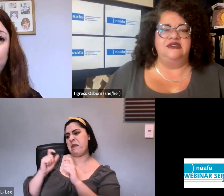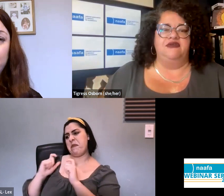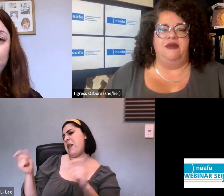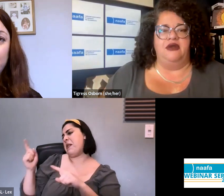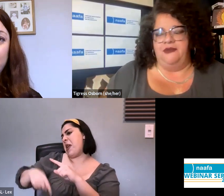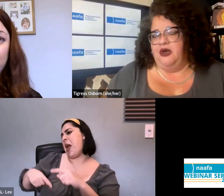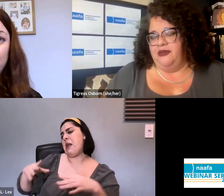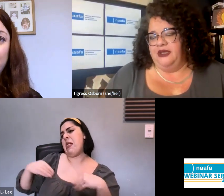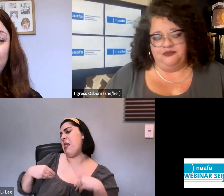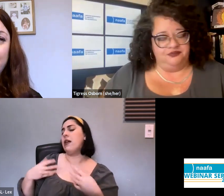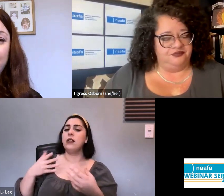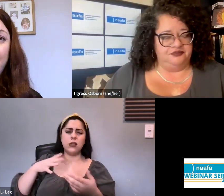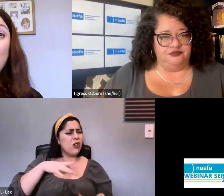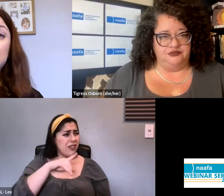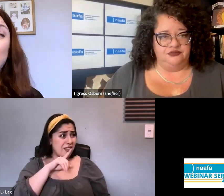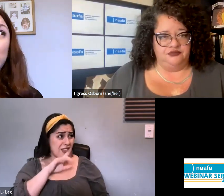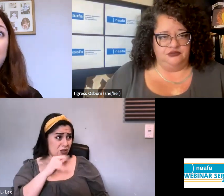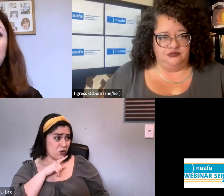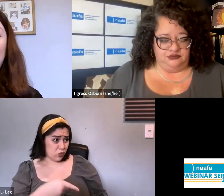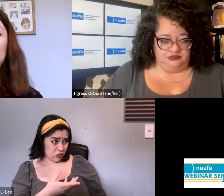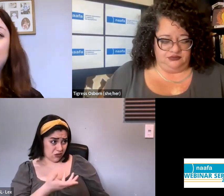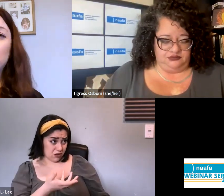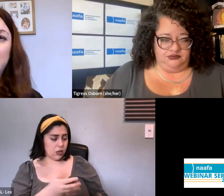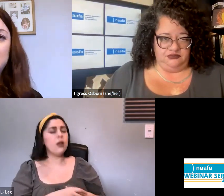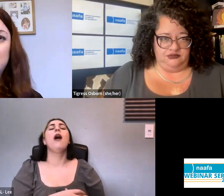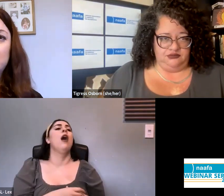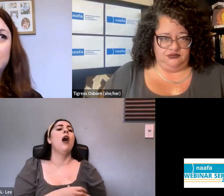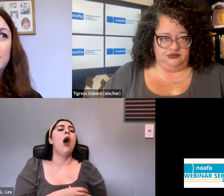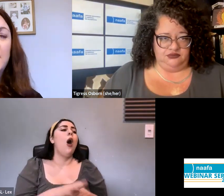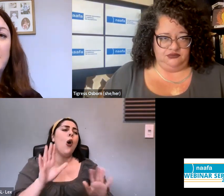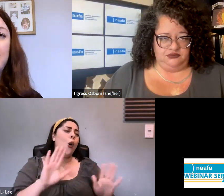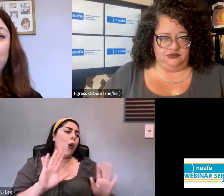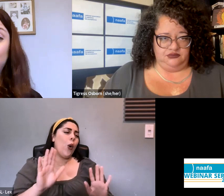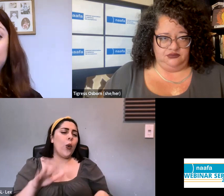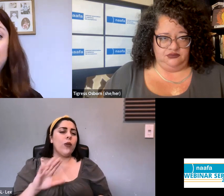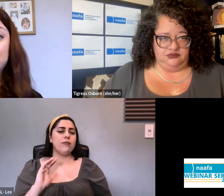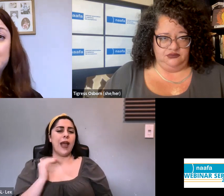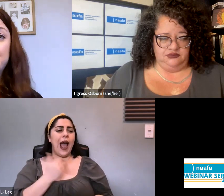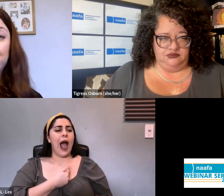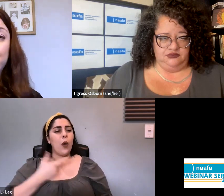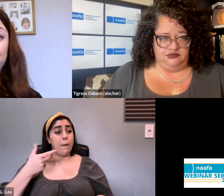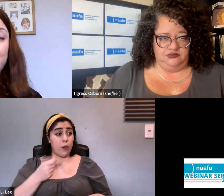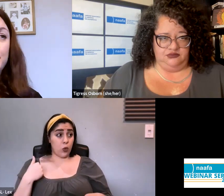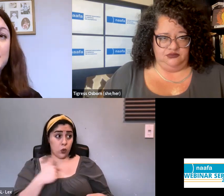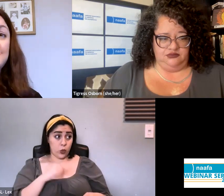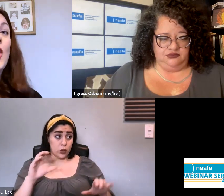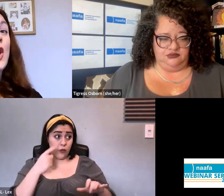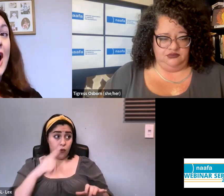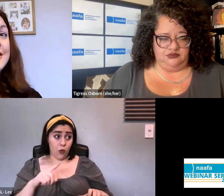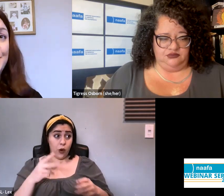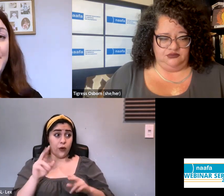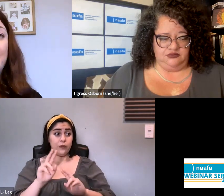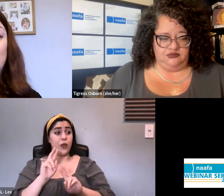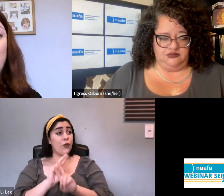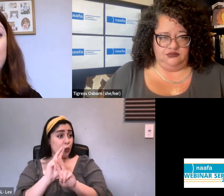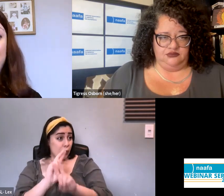And what's different about embalming? So the embalming that we do in the funeral industry for funerals is a whole